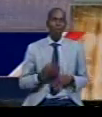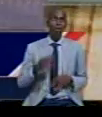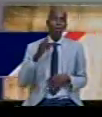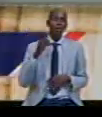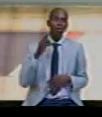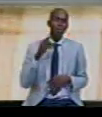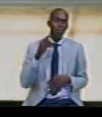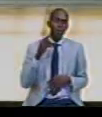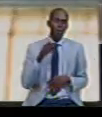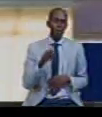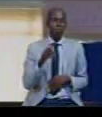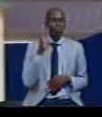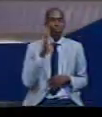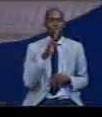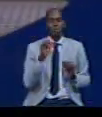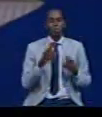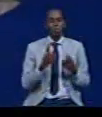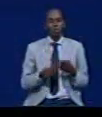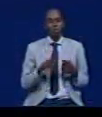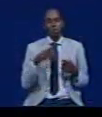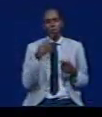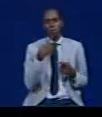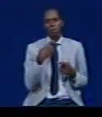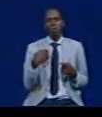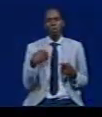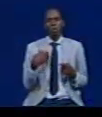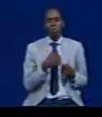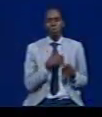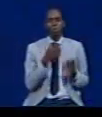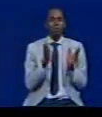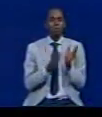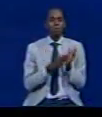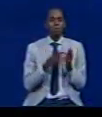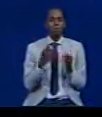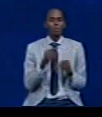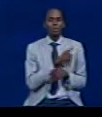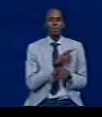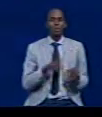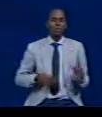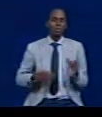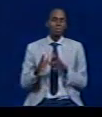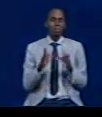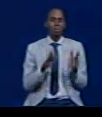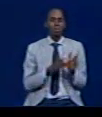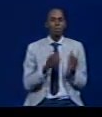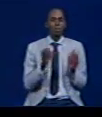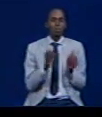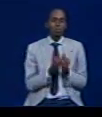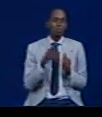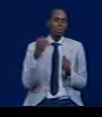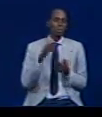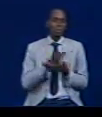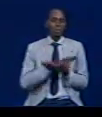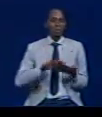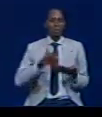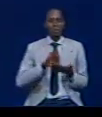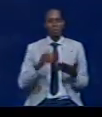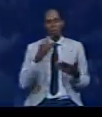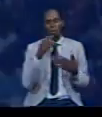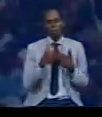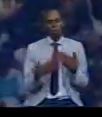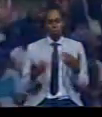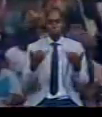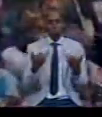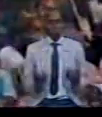say, we'll praise the Lord Jesus for the power in his cleansing blood. Let's rise up now and talk to